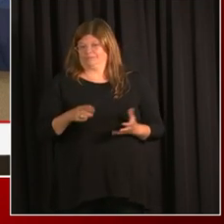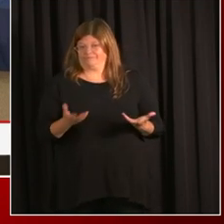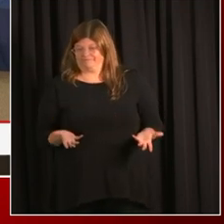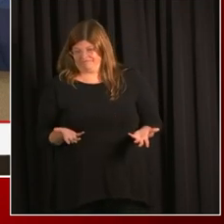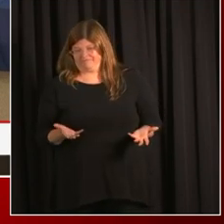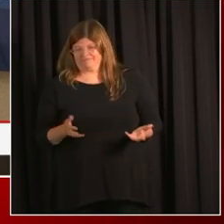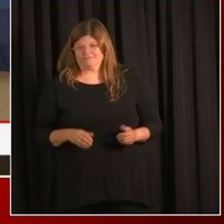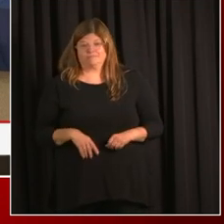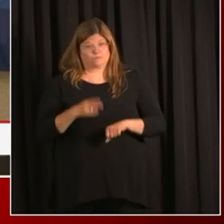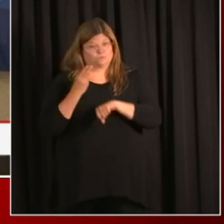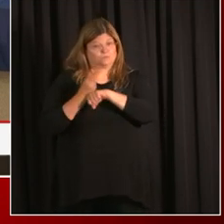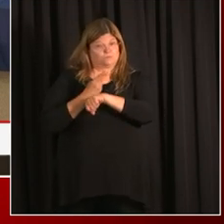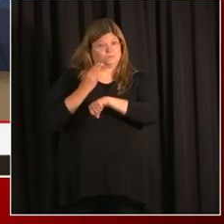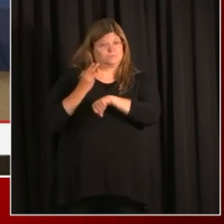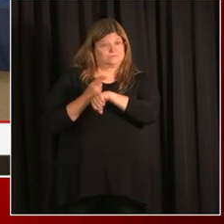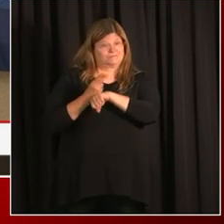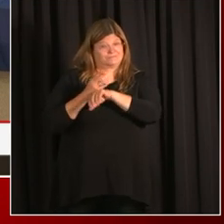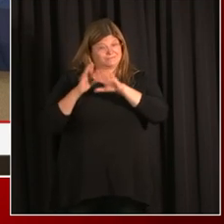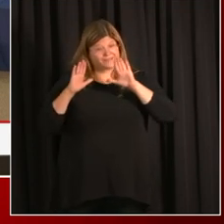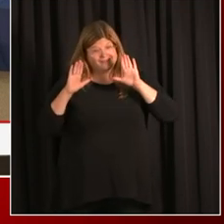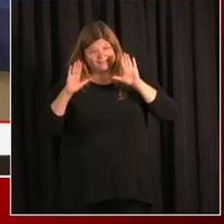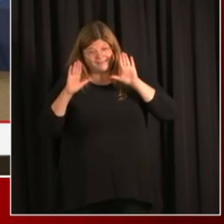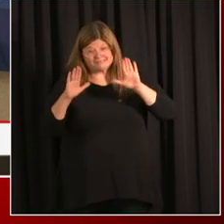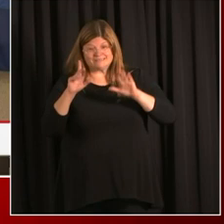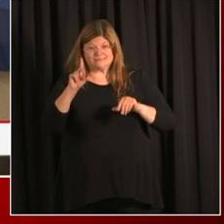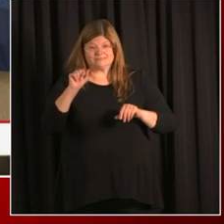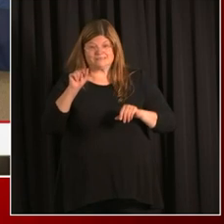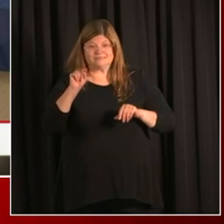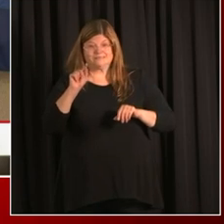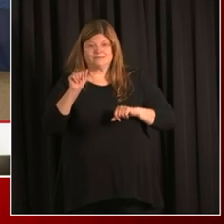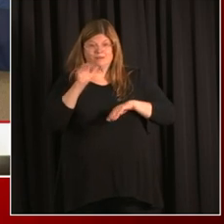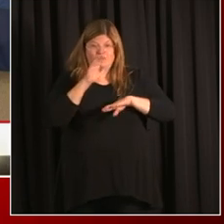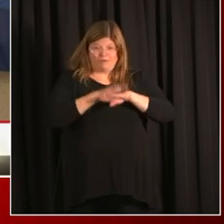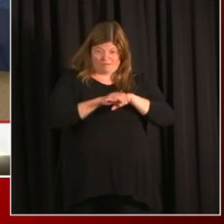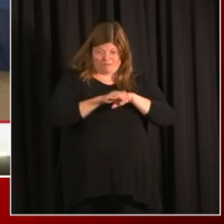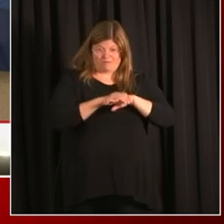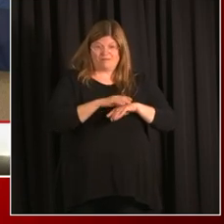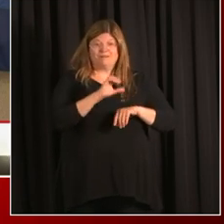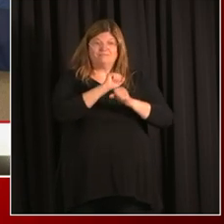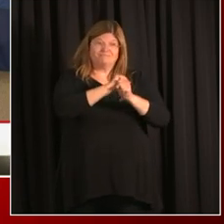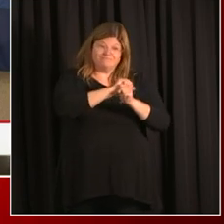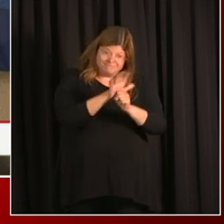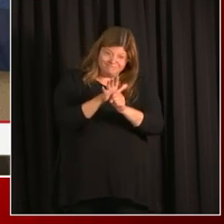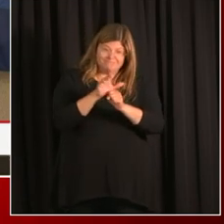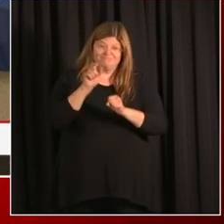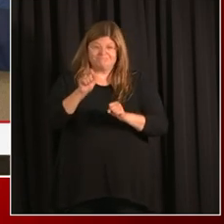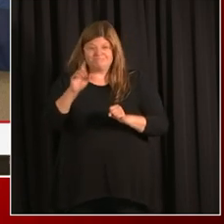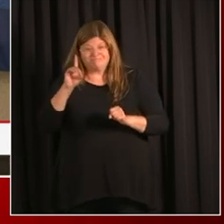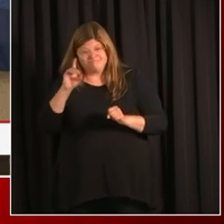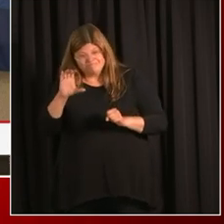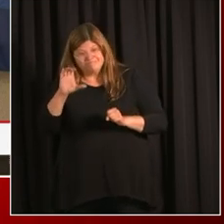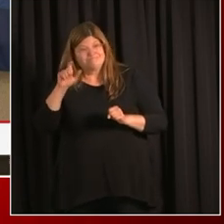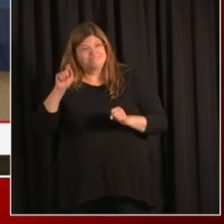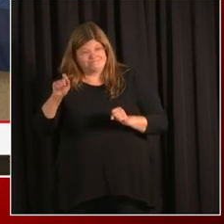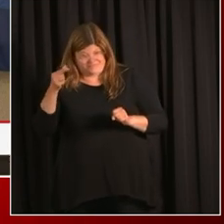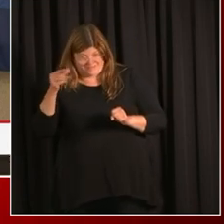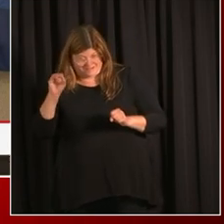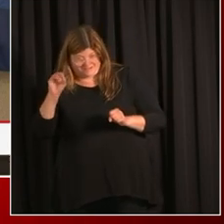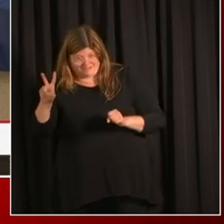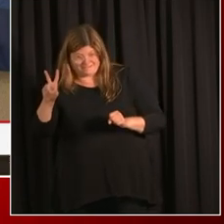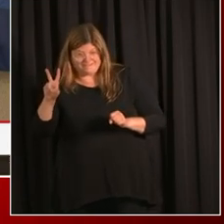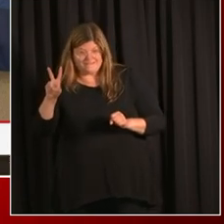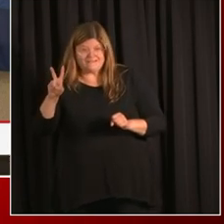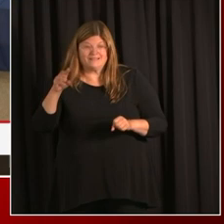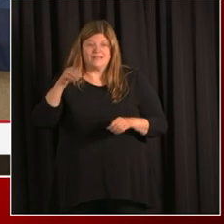In using the excellent data that is on the dc.coronavirus.gov website in the Phase 2